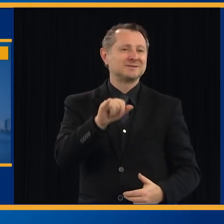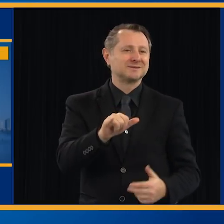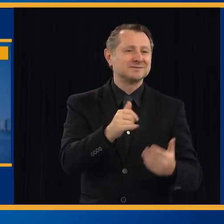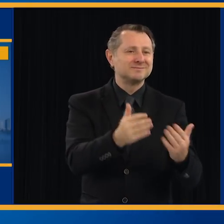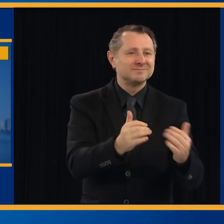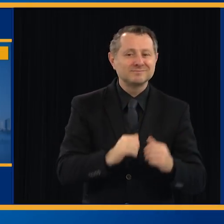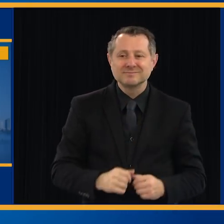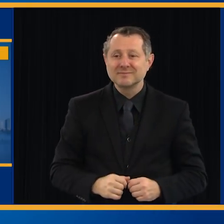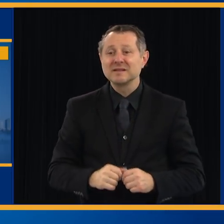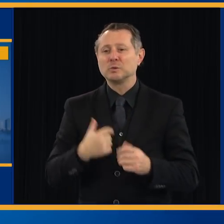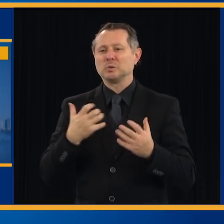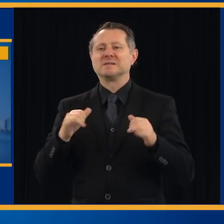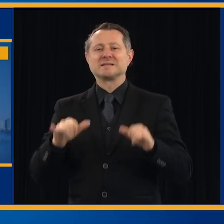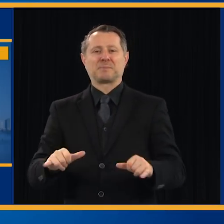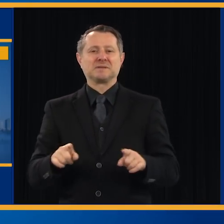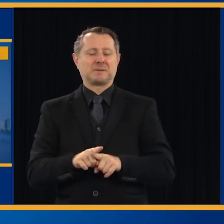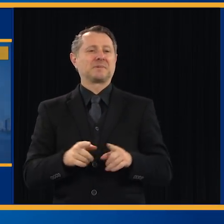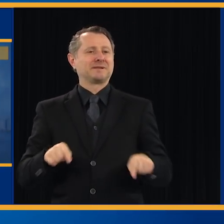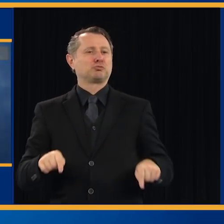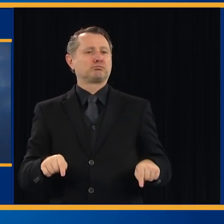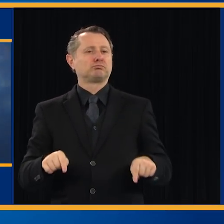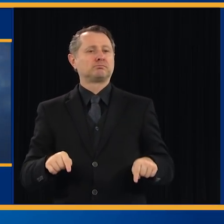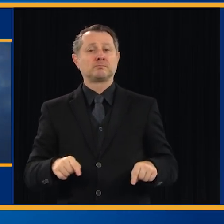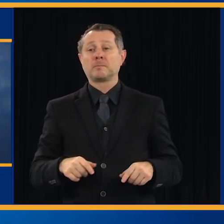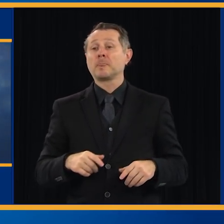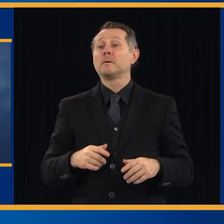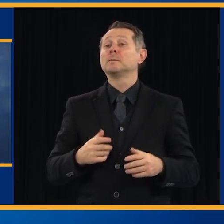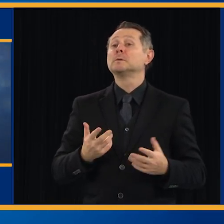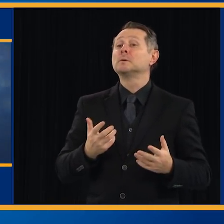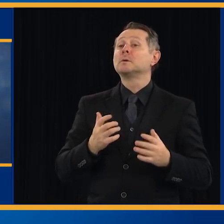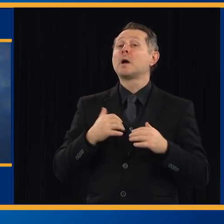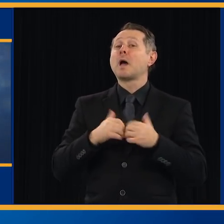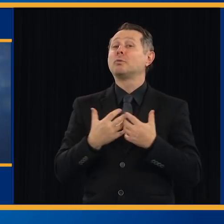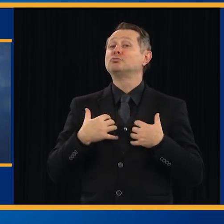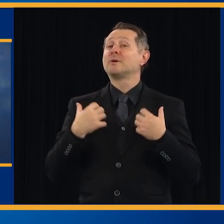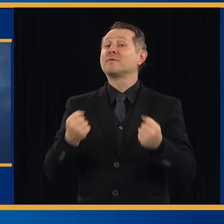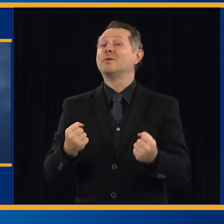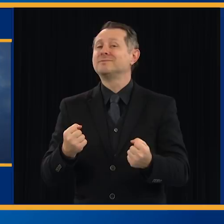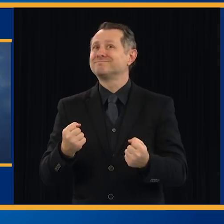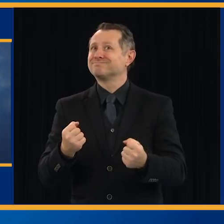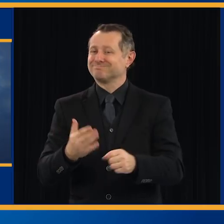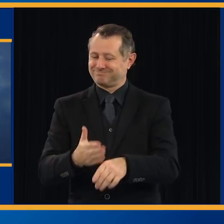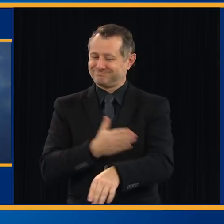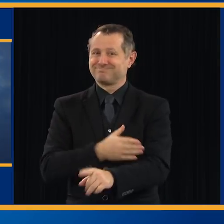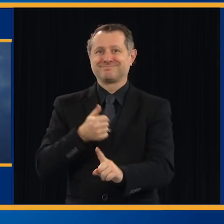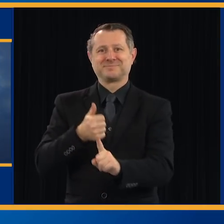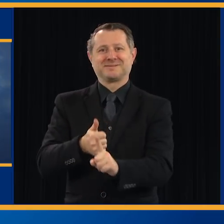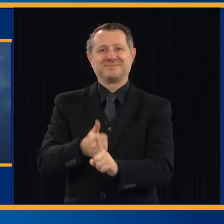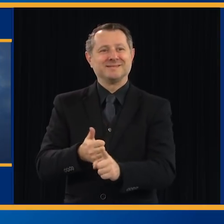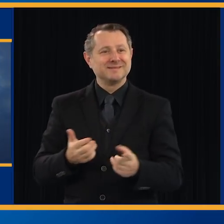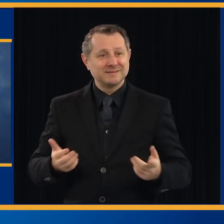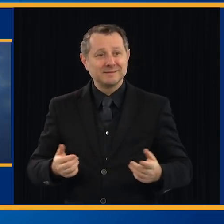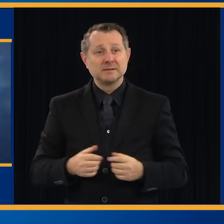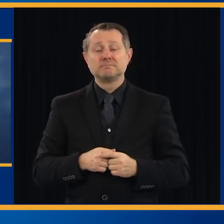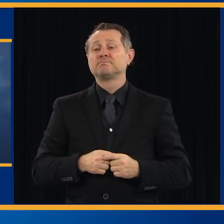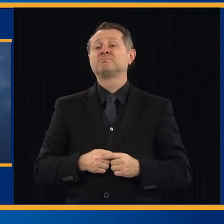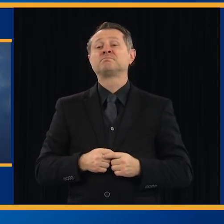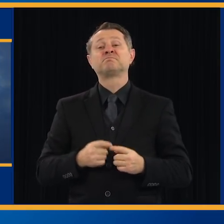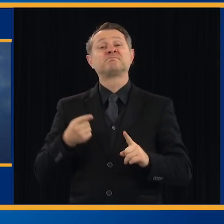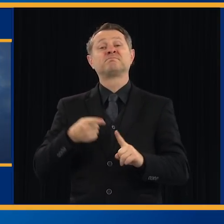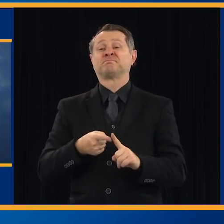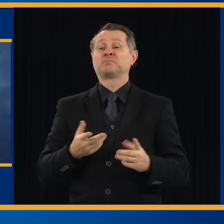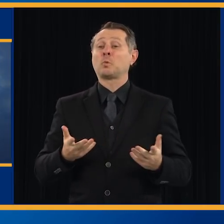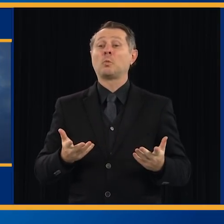do the same thing here. How do we come back even better? So the long and the short of it is, thank